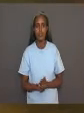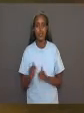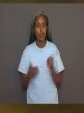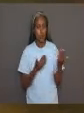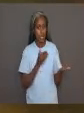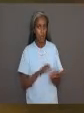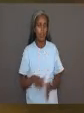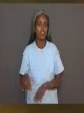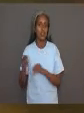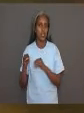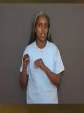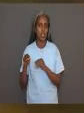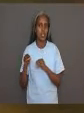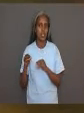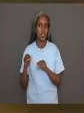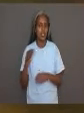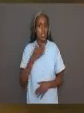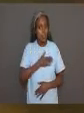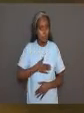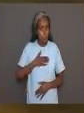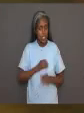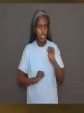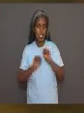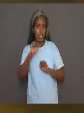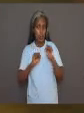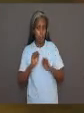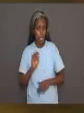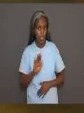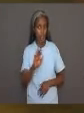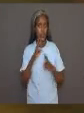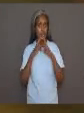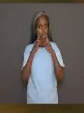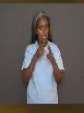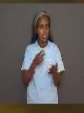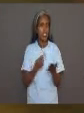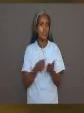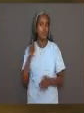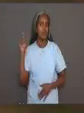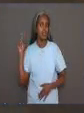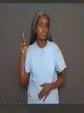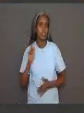Welcome back, students. Please compare your answers to these.